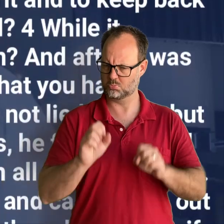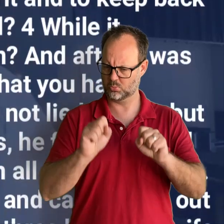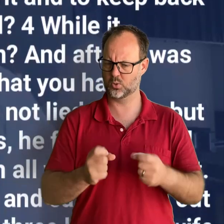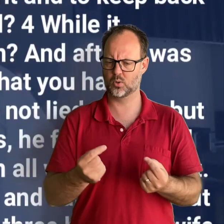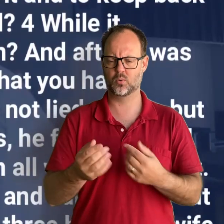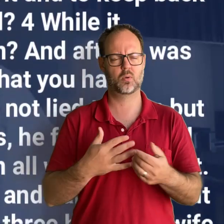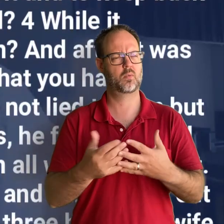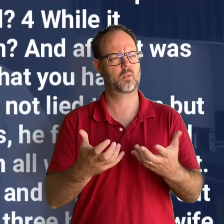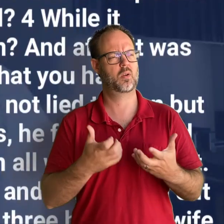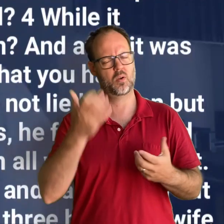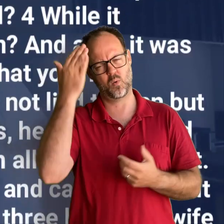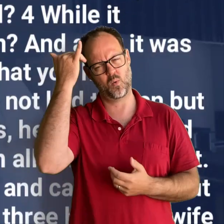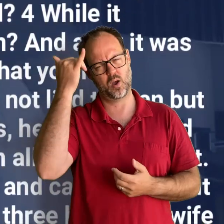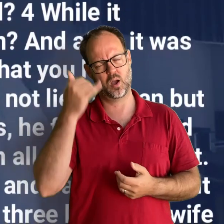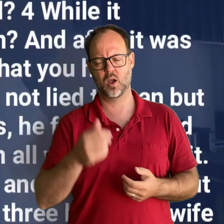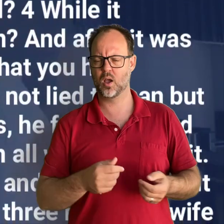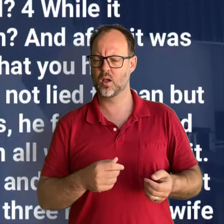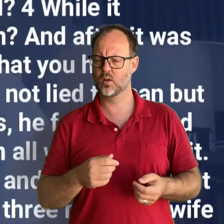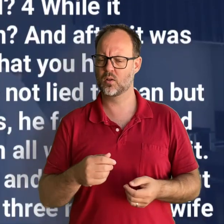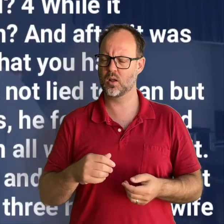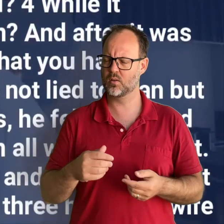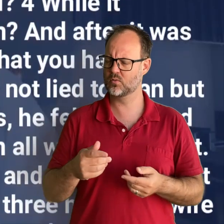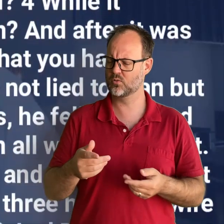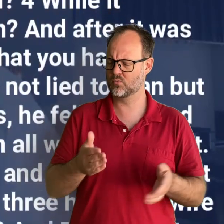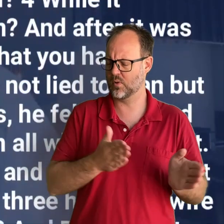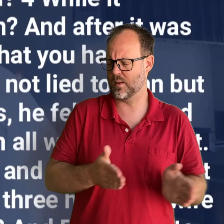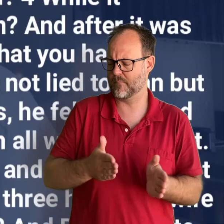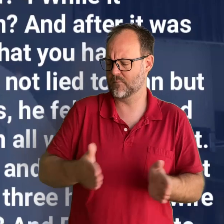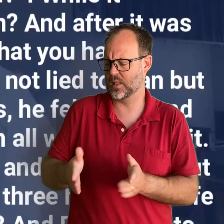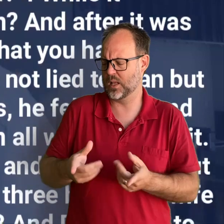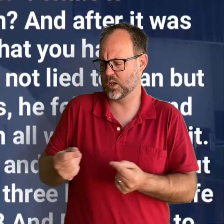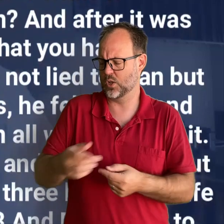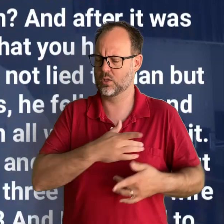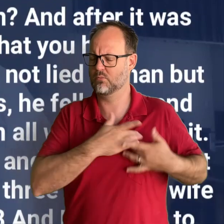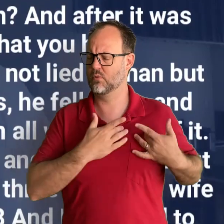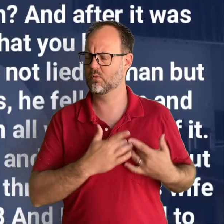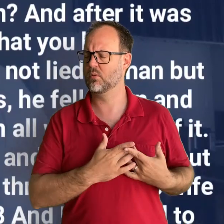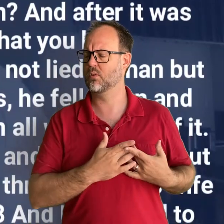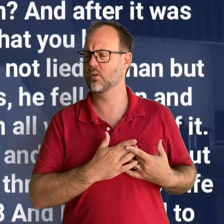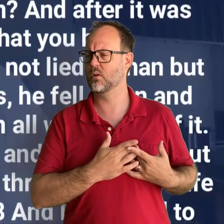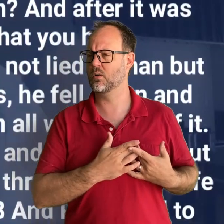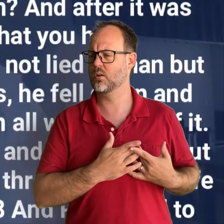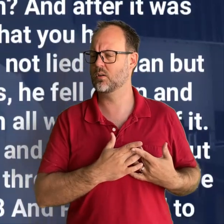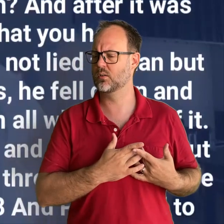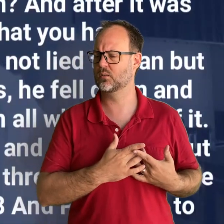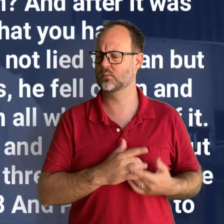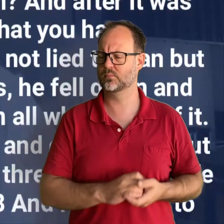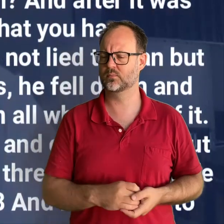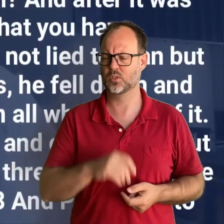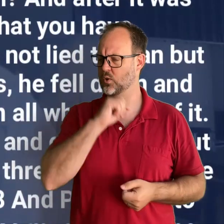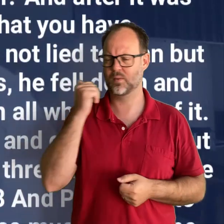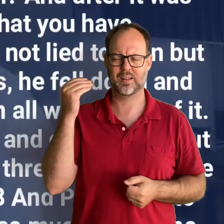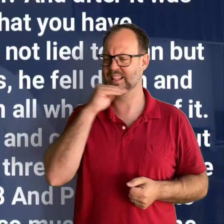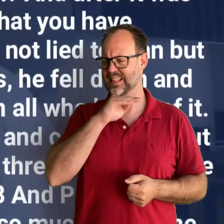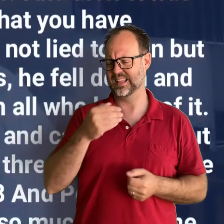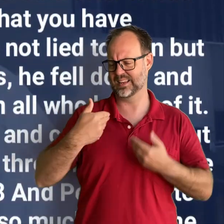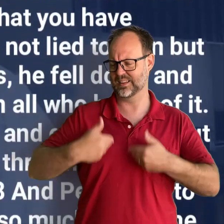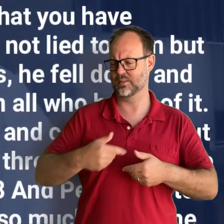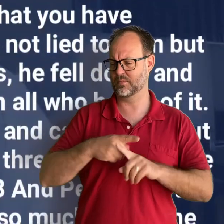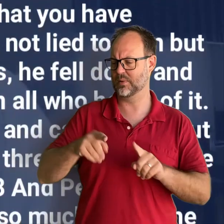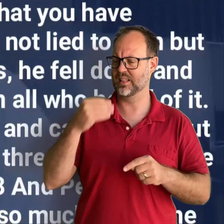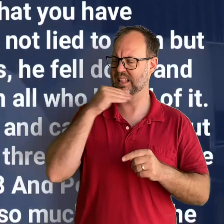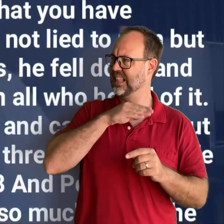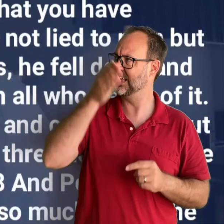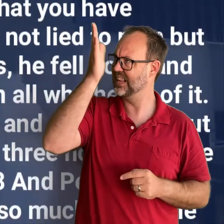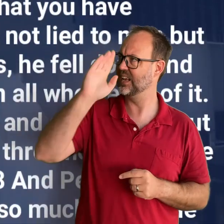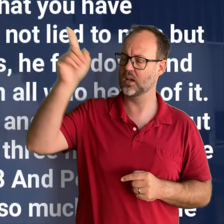disposal? Why is it that you have contrived this deed in your heart? You have not lied to man, but